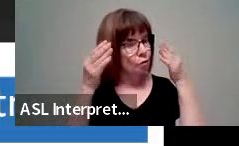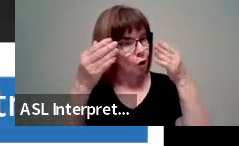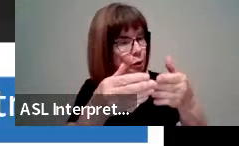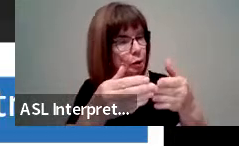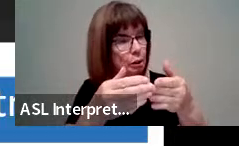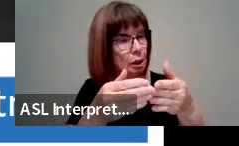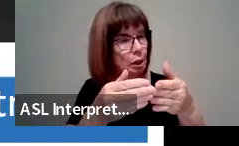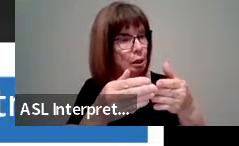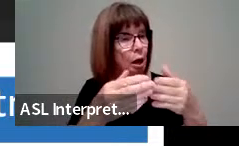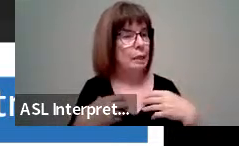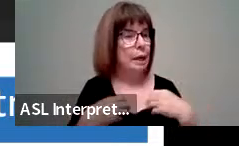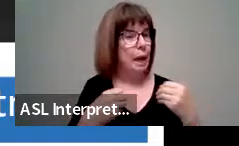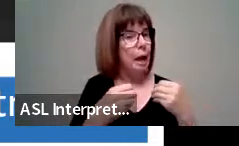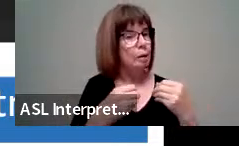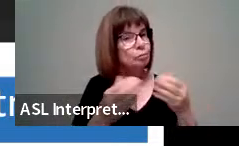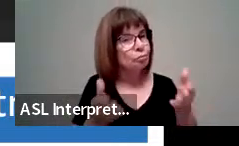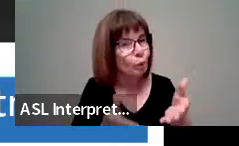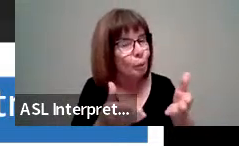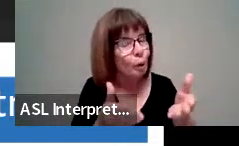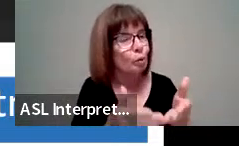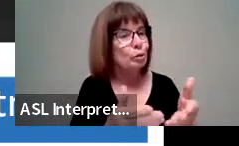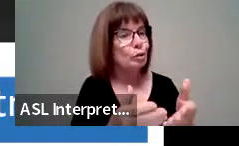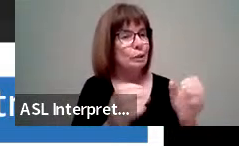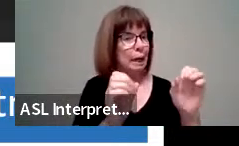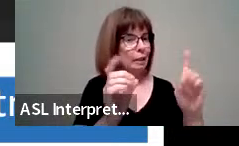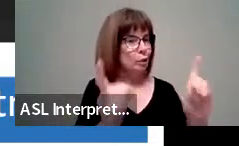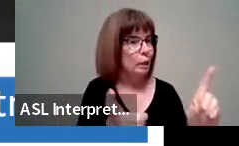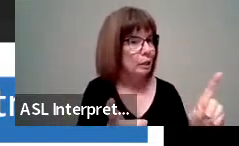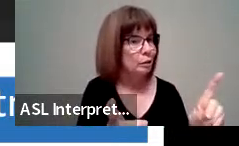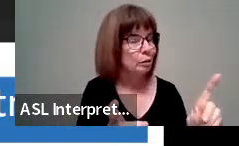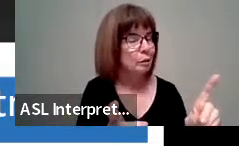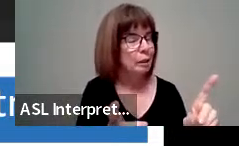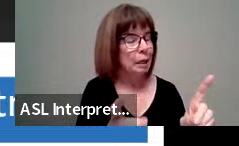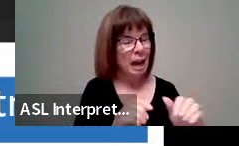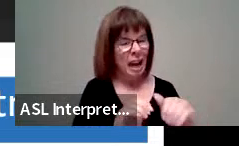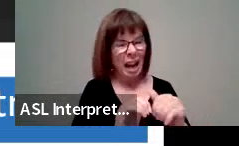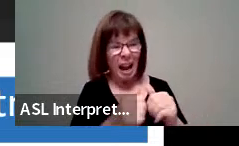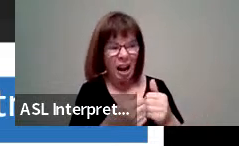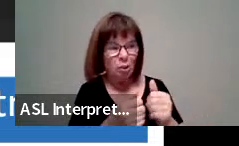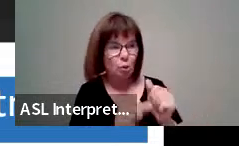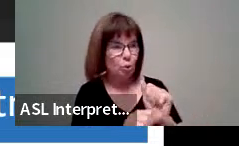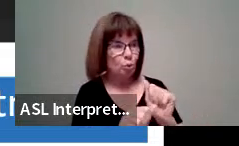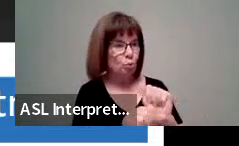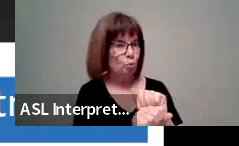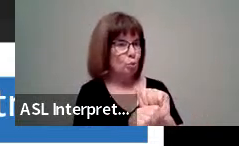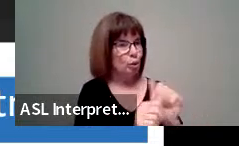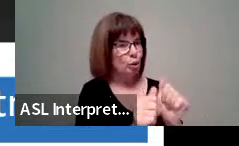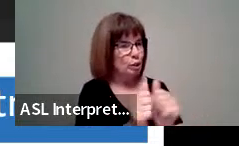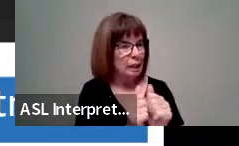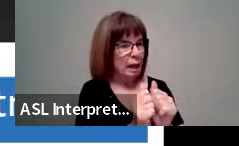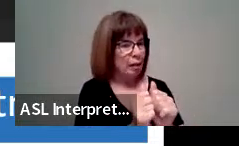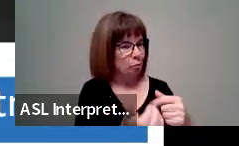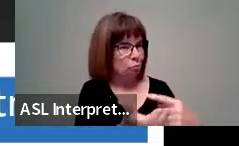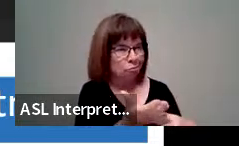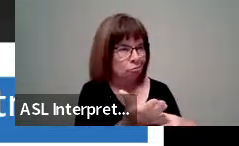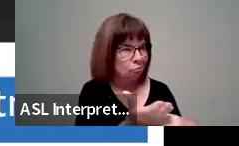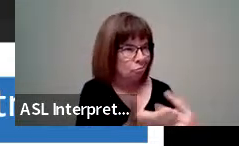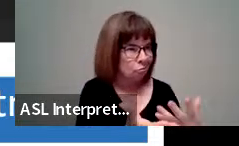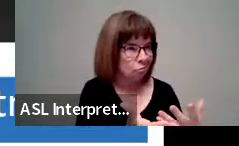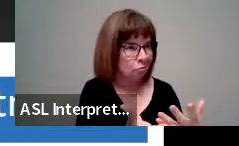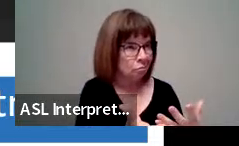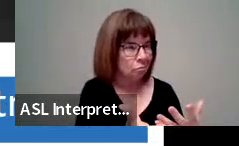health promotion, health education. How are we, you know, working together to talk about this?